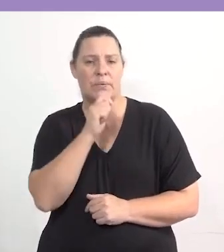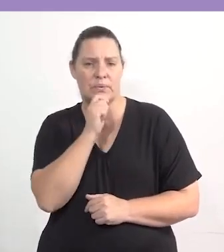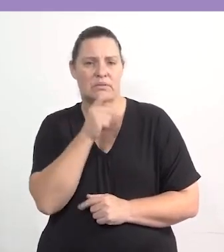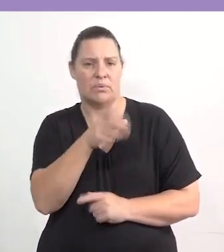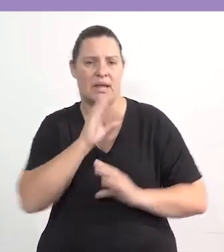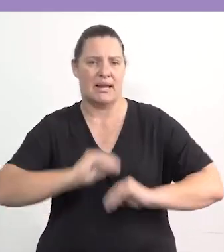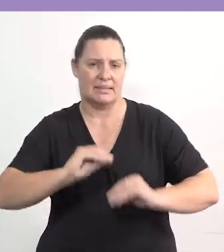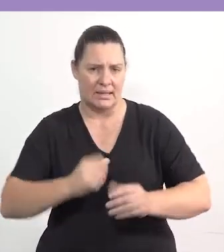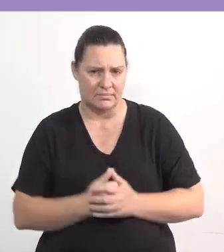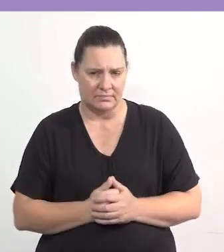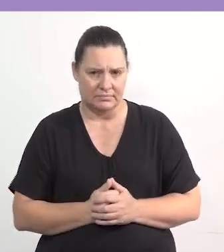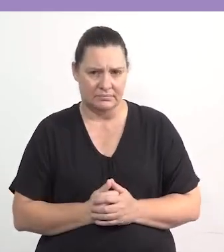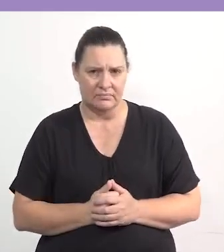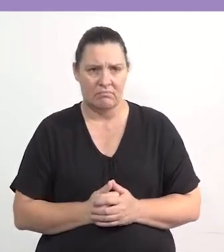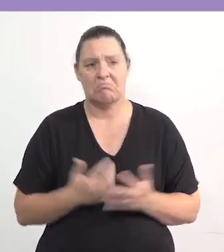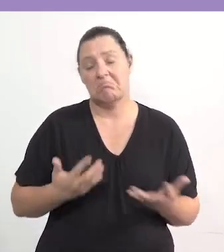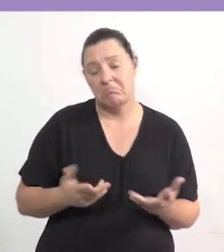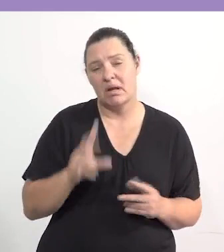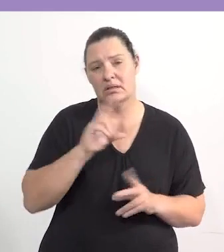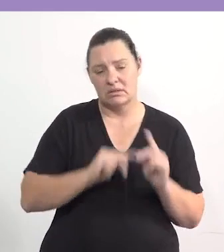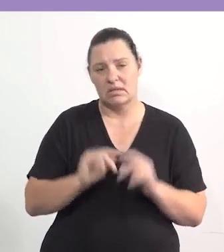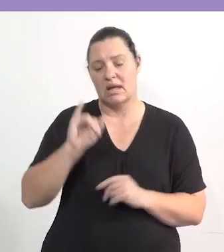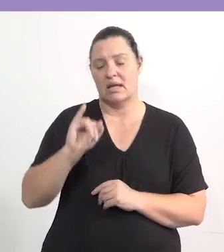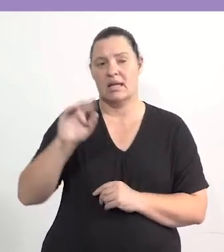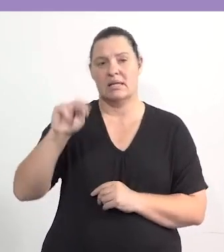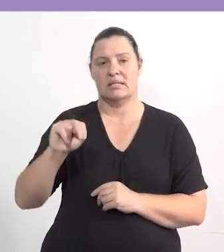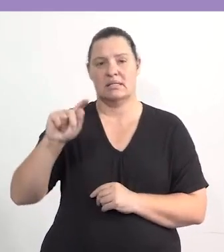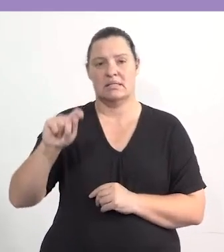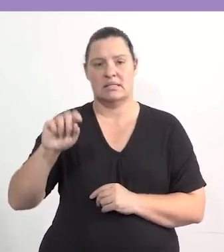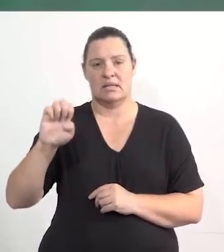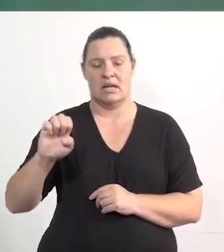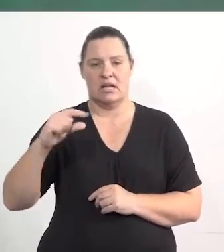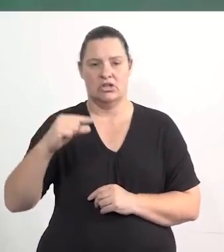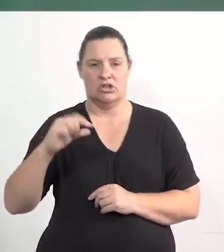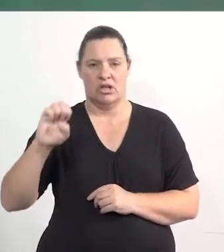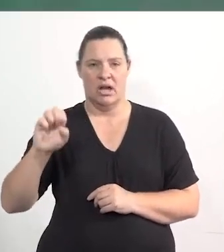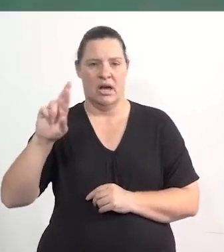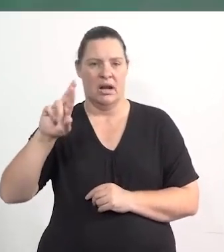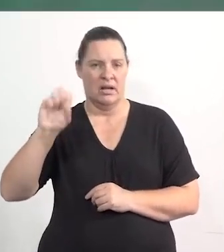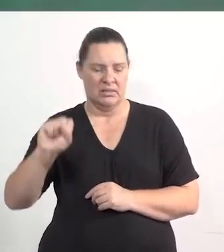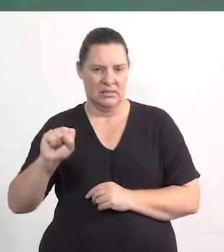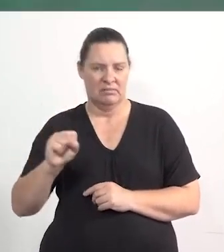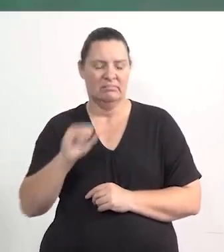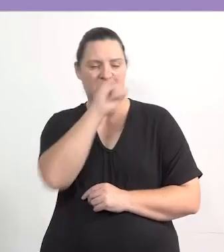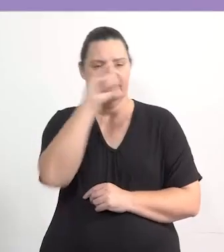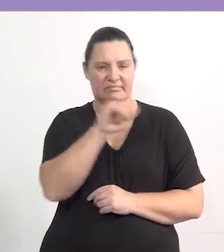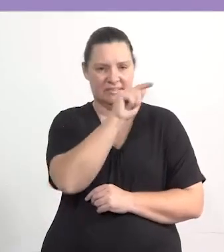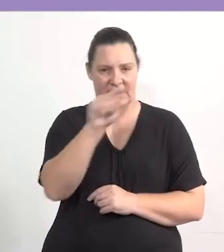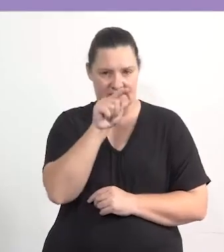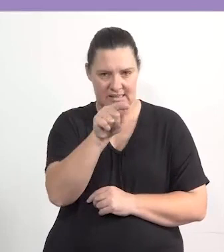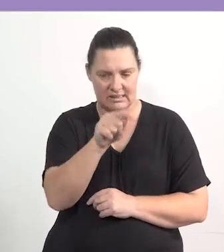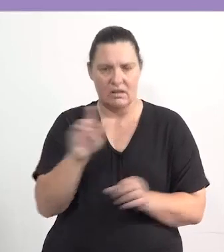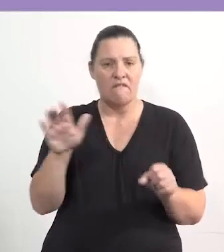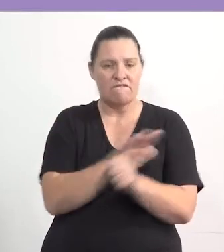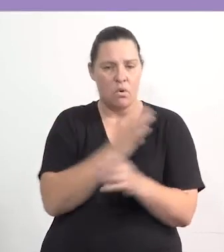using in this lesson. So we are going to be talking about integers. Remember, integers with the symbol Z, they are